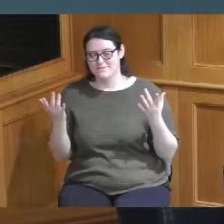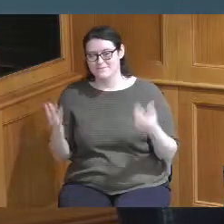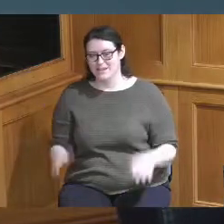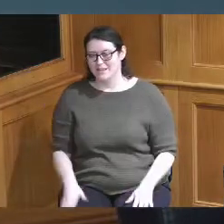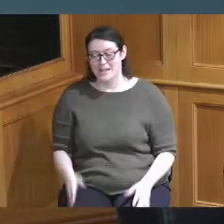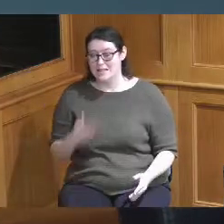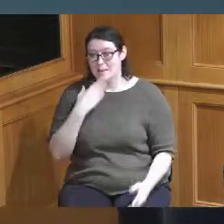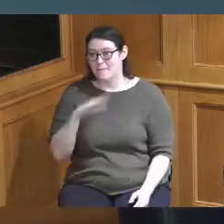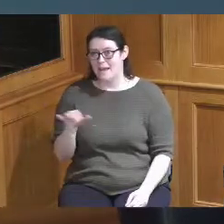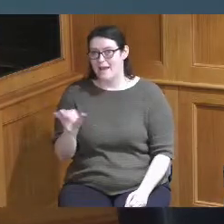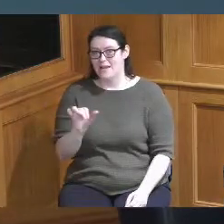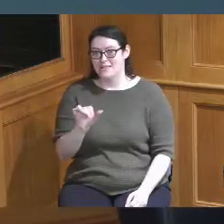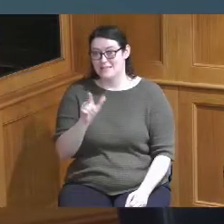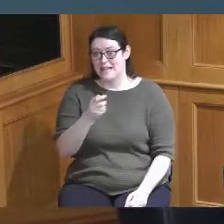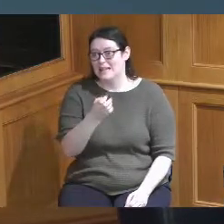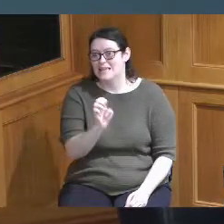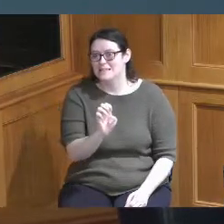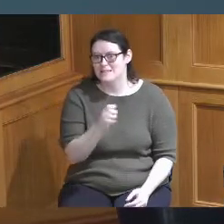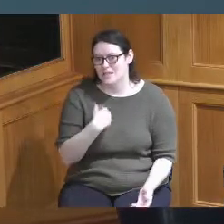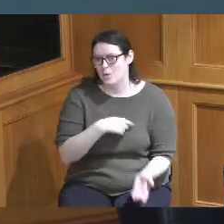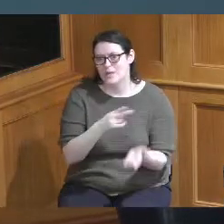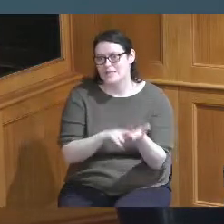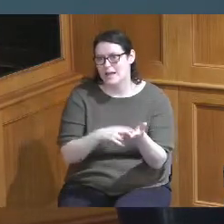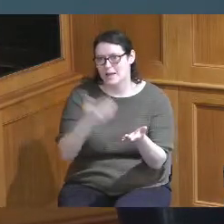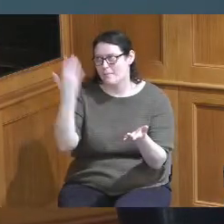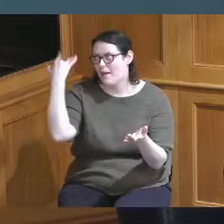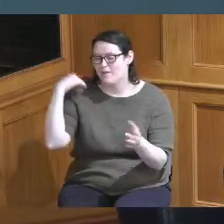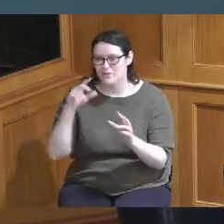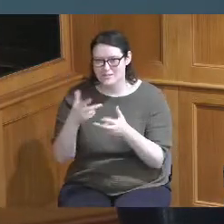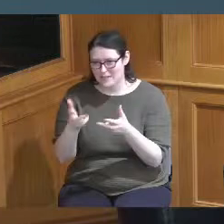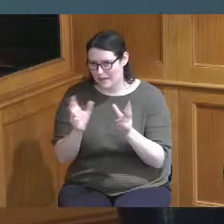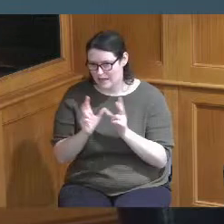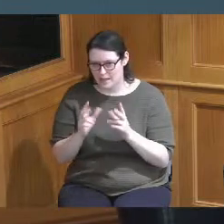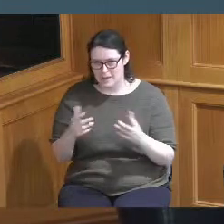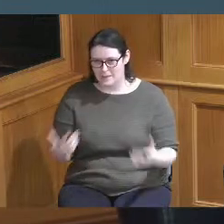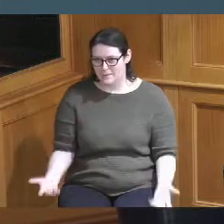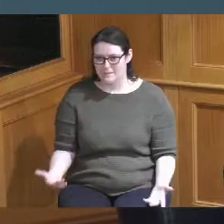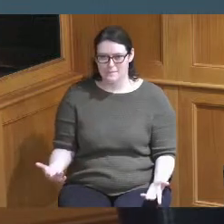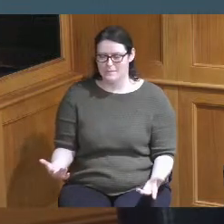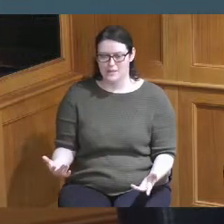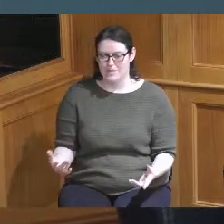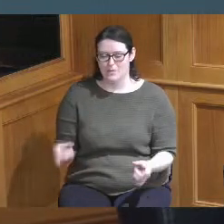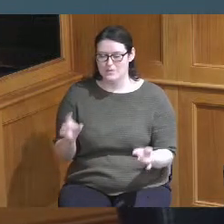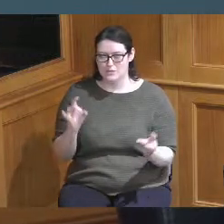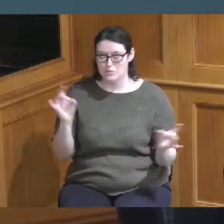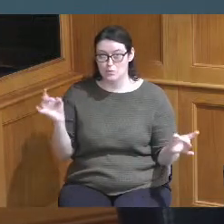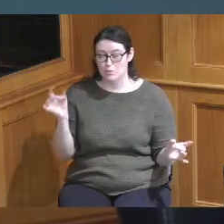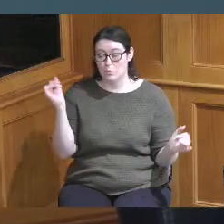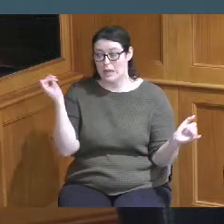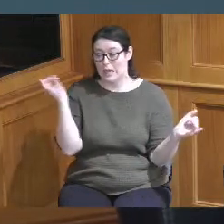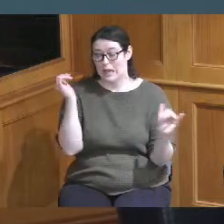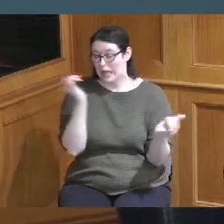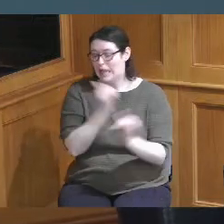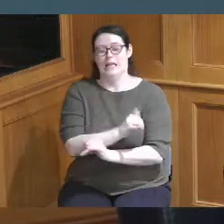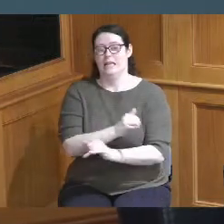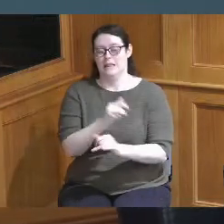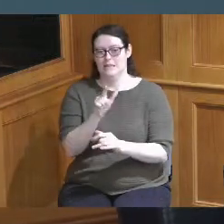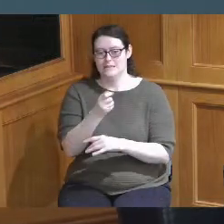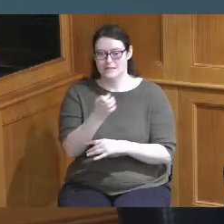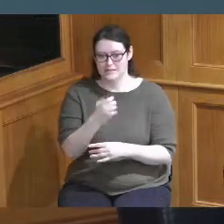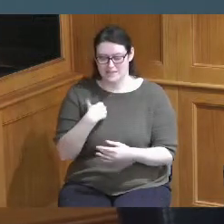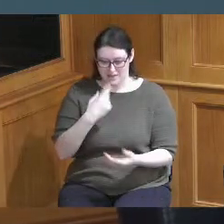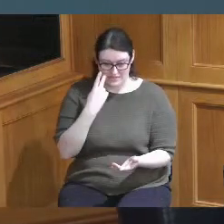as bad as the lease that we signed for the stadium, that it was the most ridiculous lease I'd ever